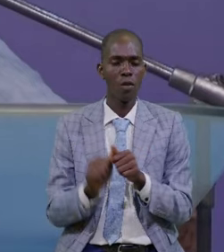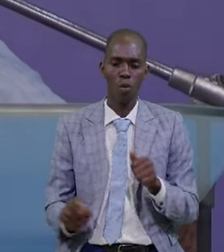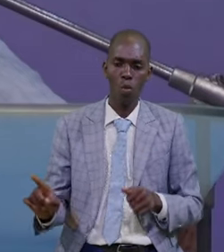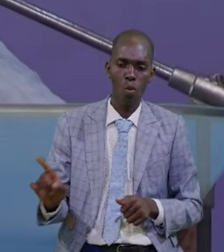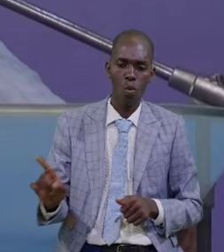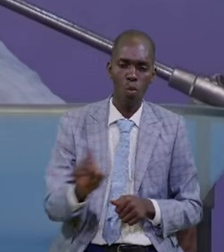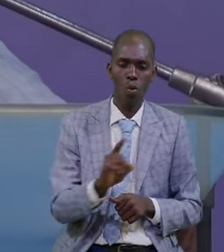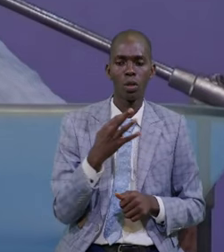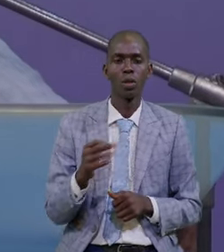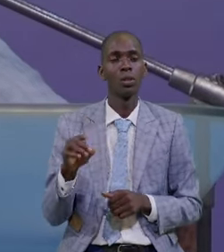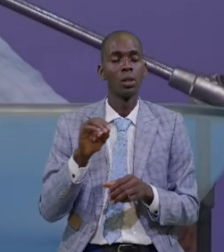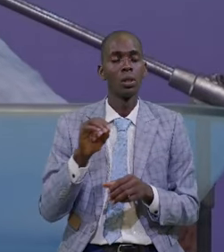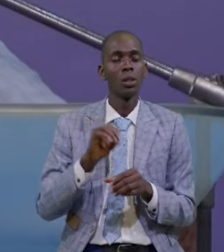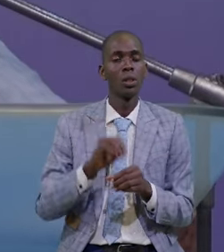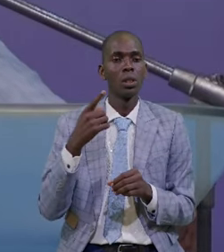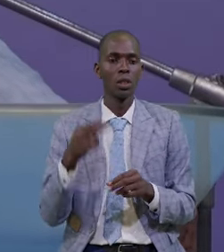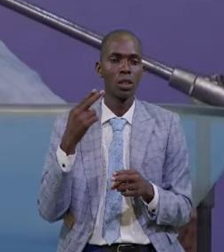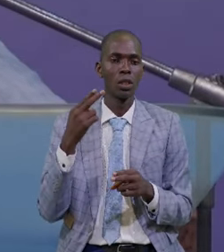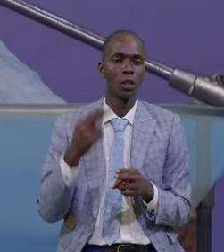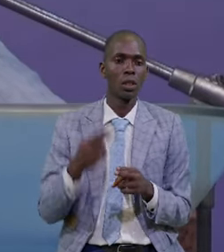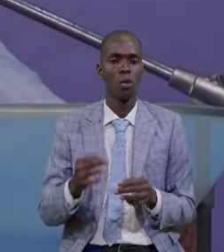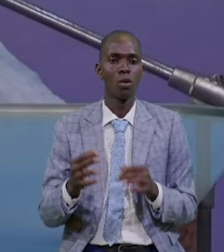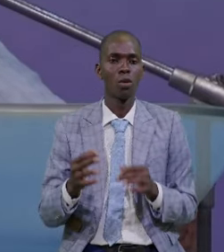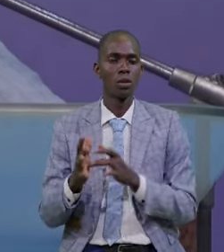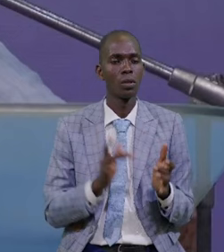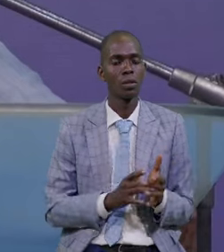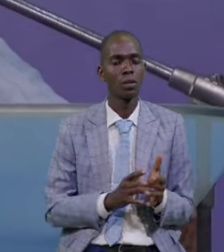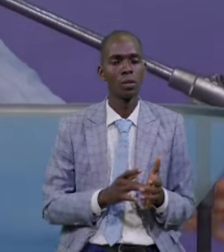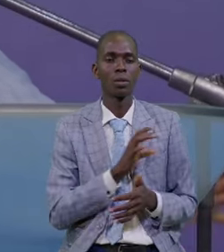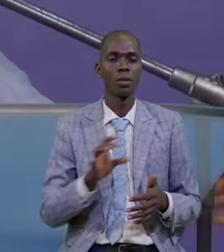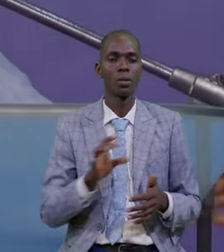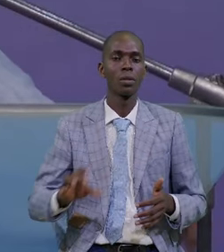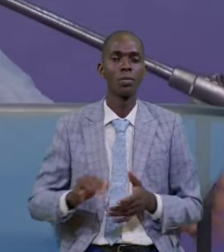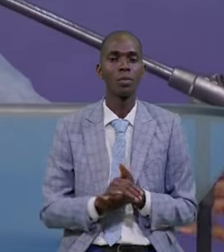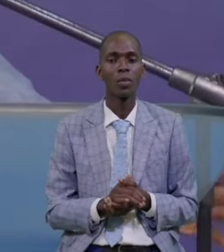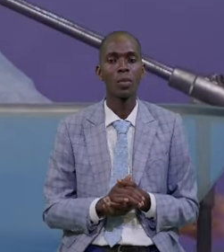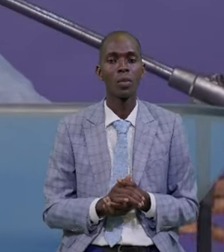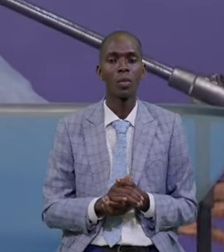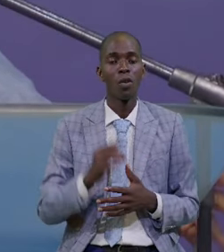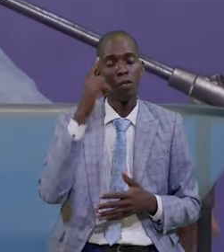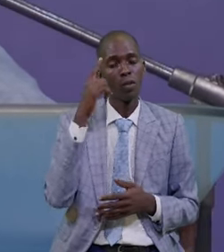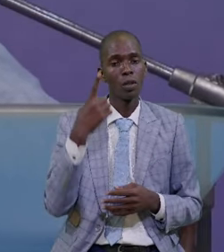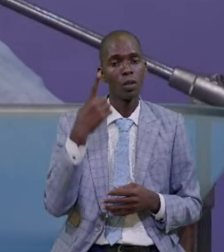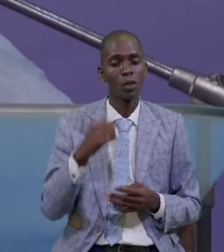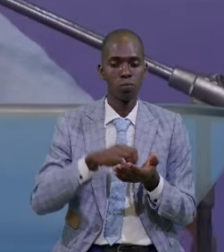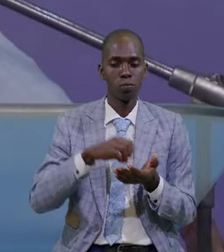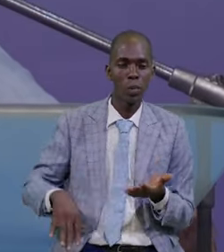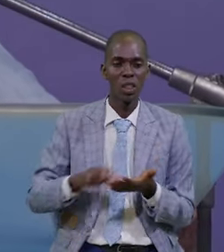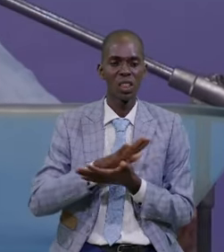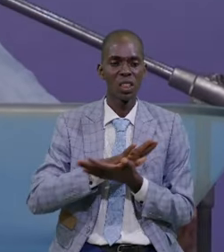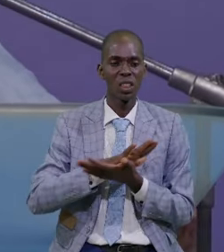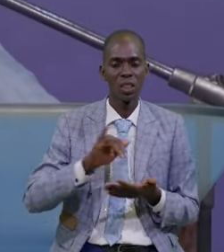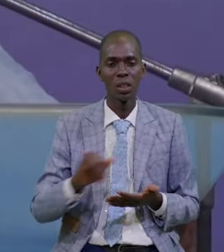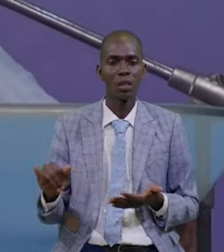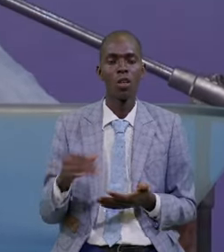in the name of Jesus Christ, for the remission, removal, cleansing, forgiveness